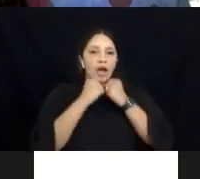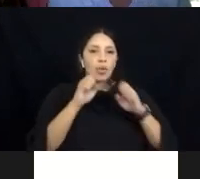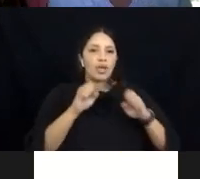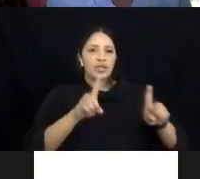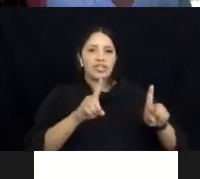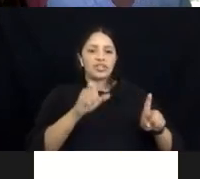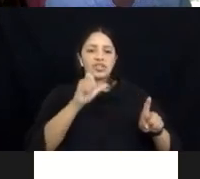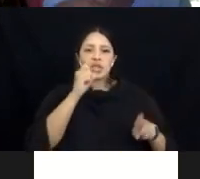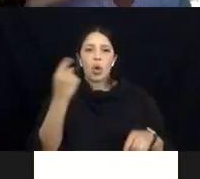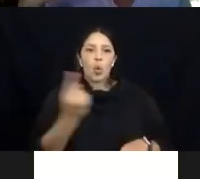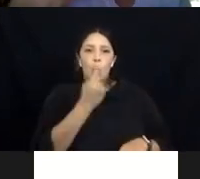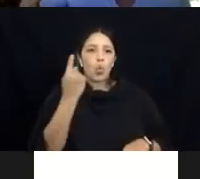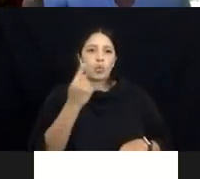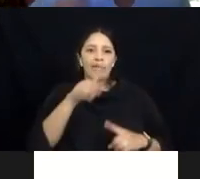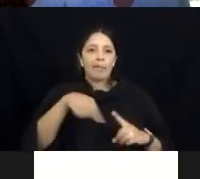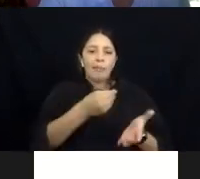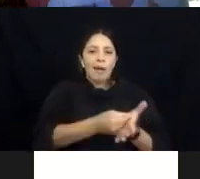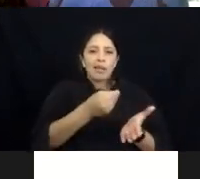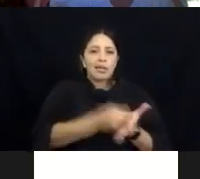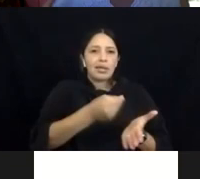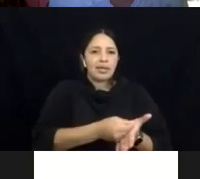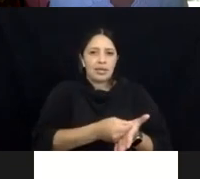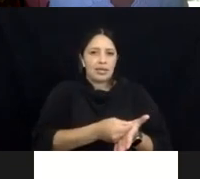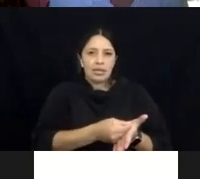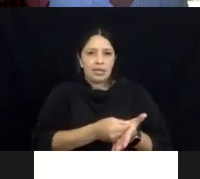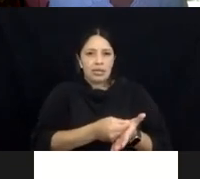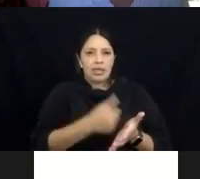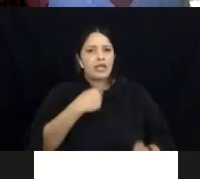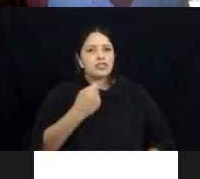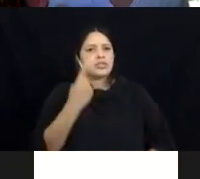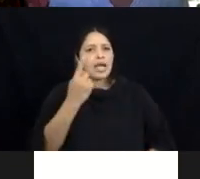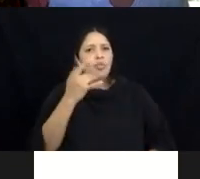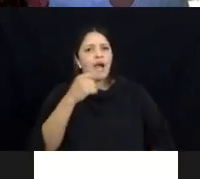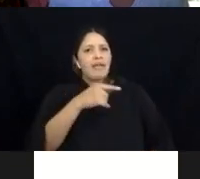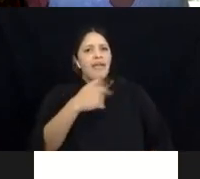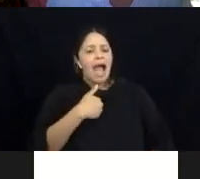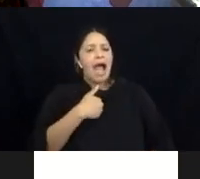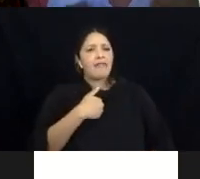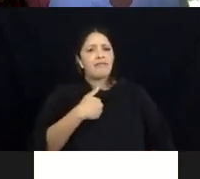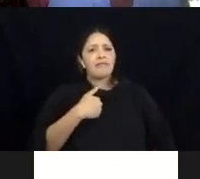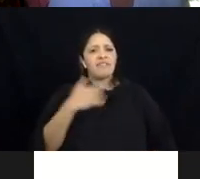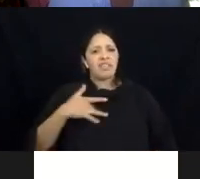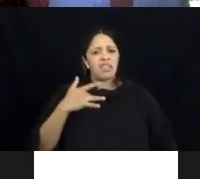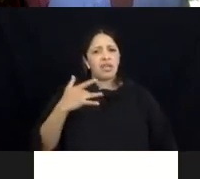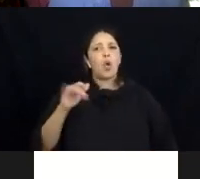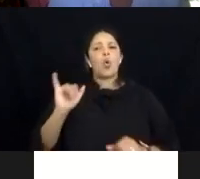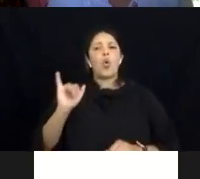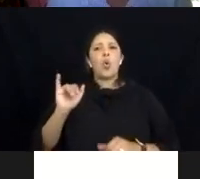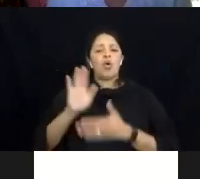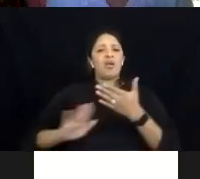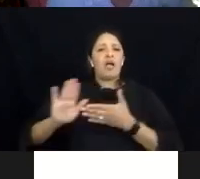hoops. And I understand why they have that feeling of it's useless, right? Why should I go to